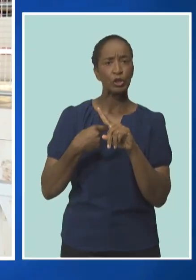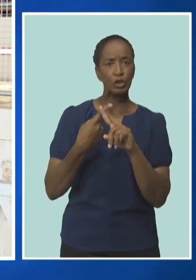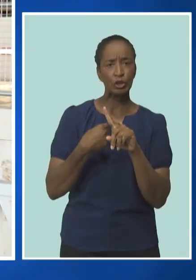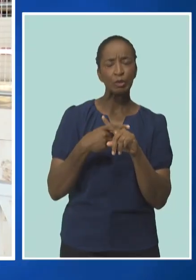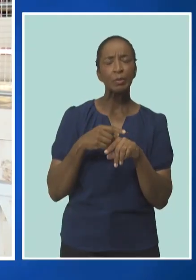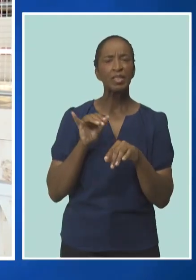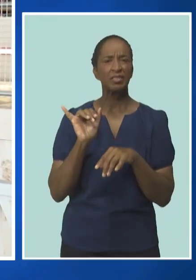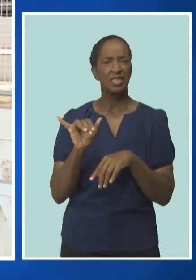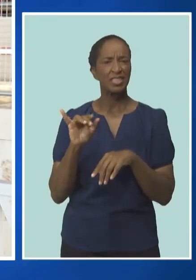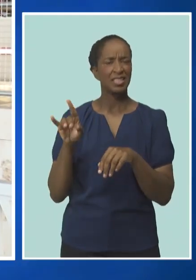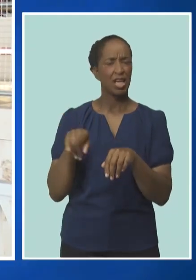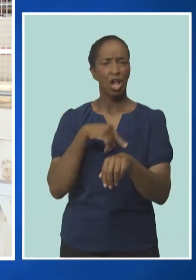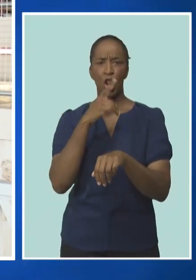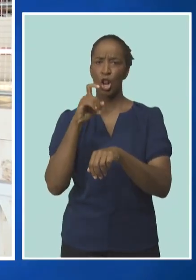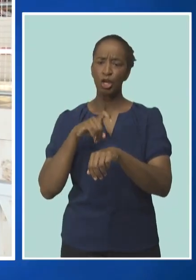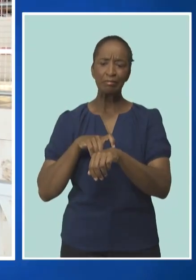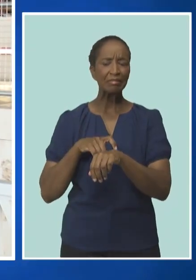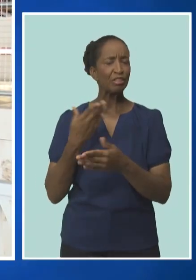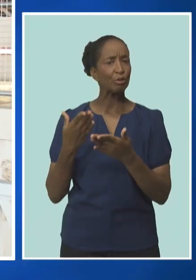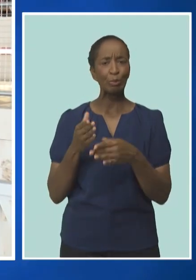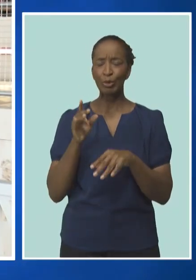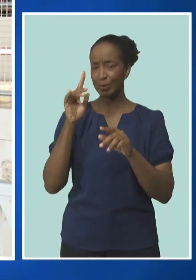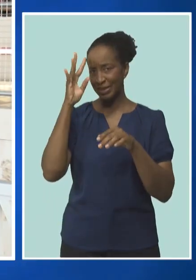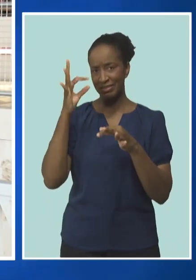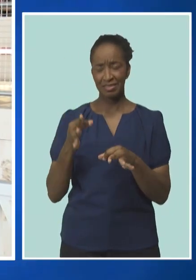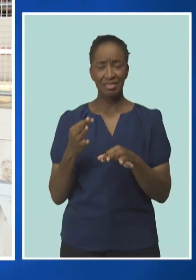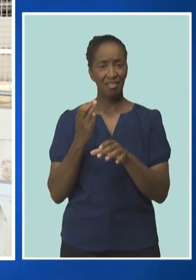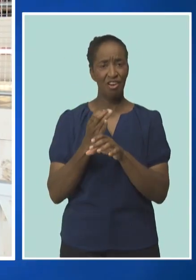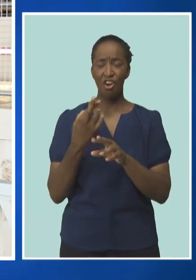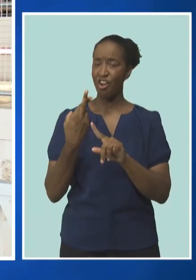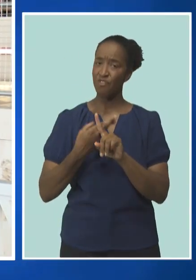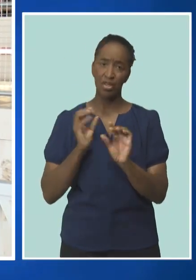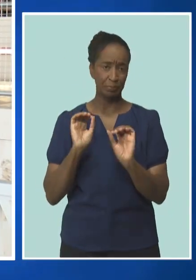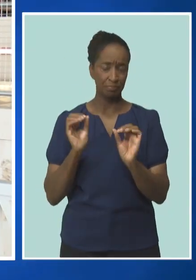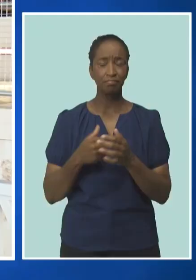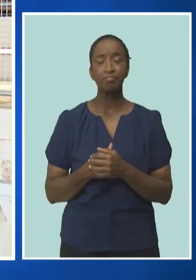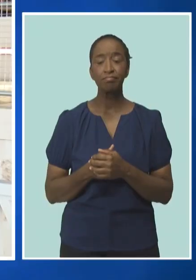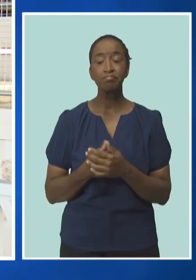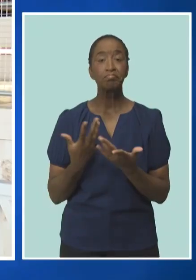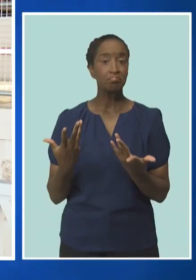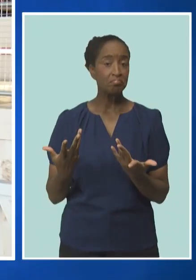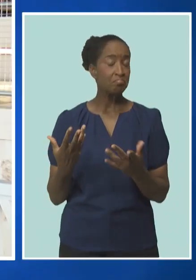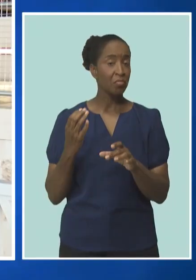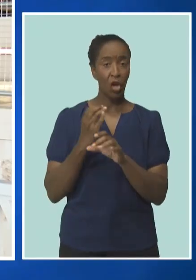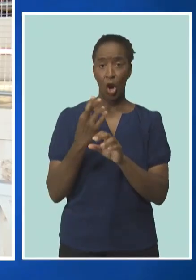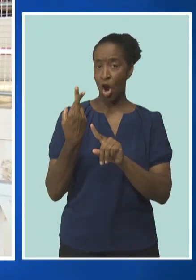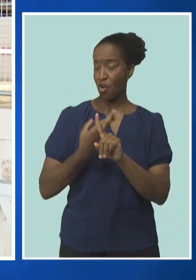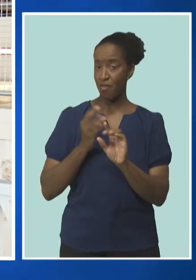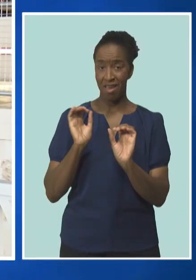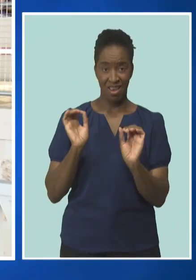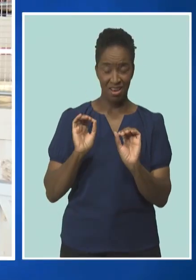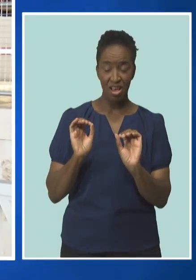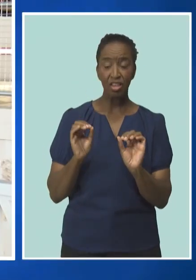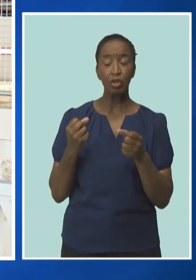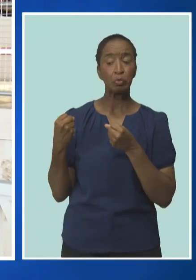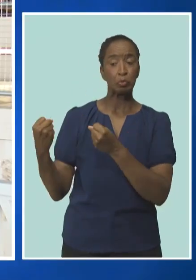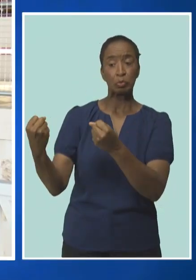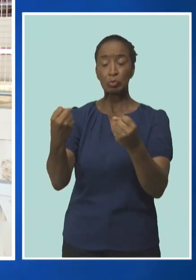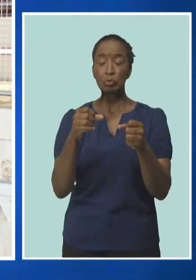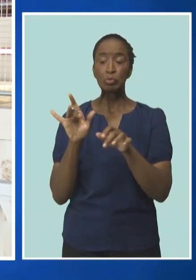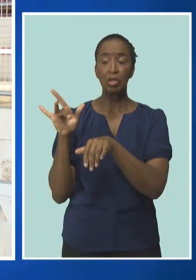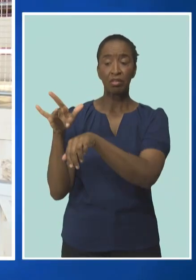effect. Fewer cars rented means fewer visitors exploring our restaurants, attractions, and